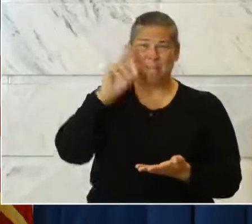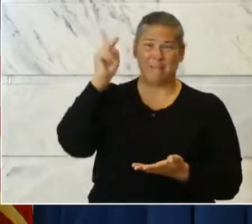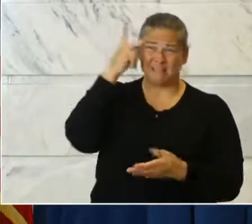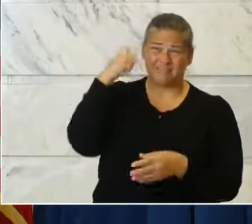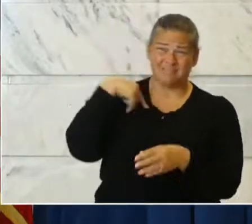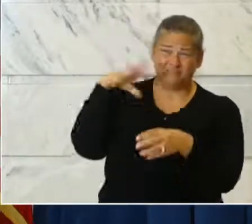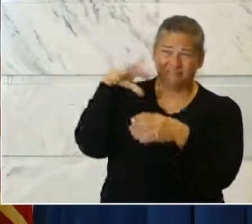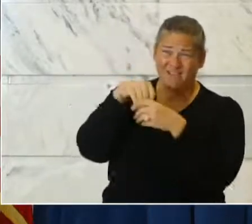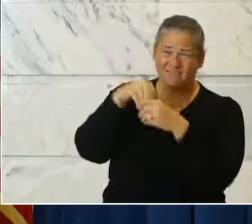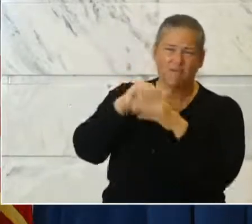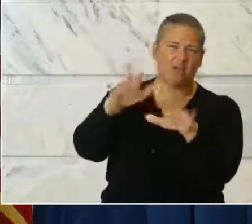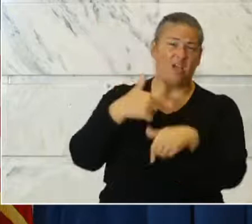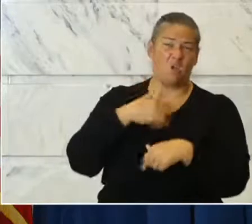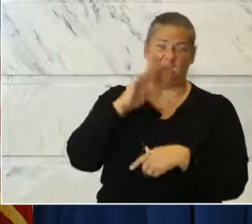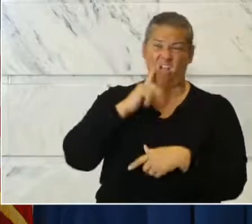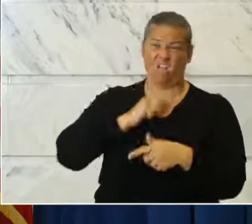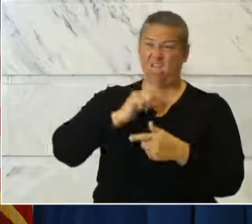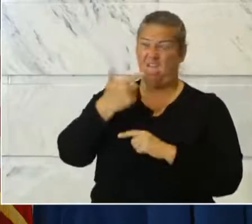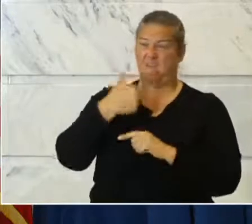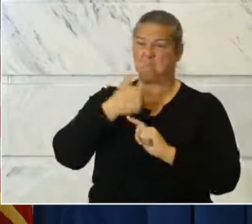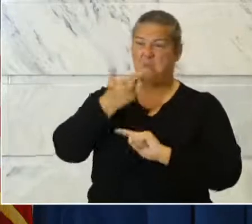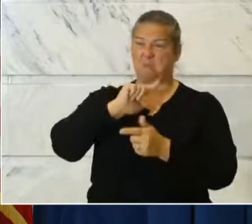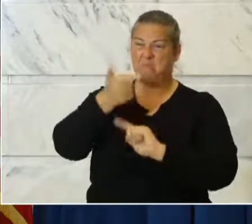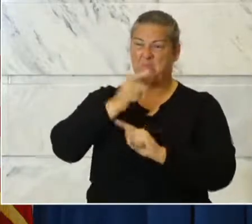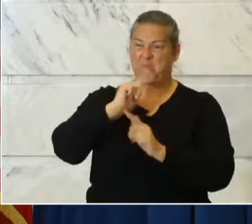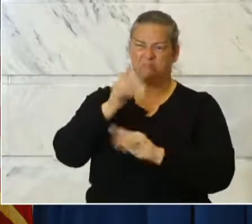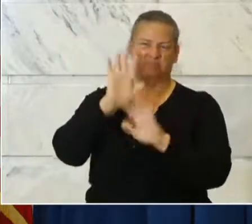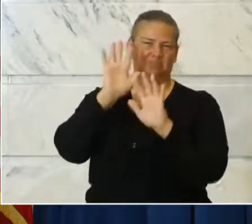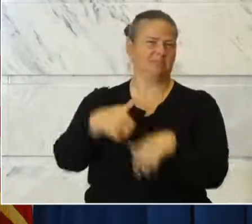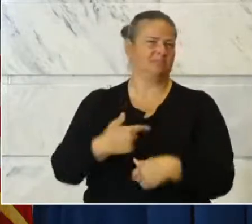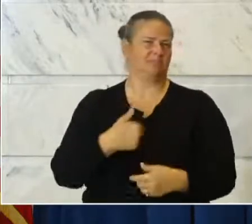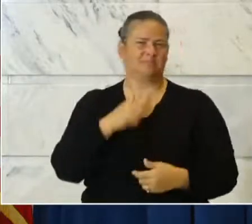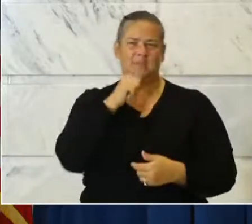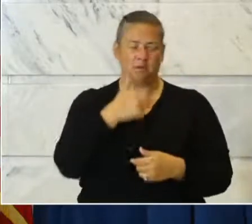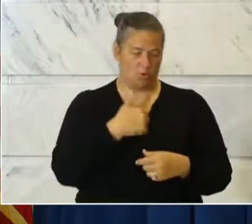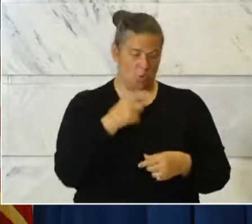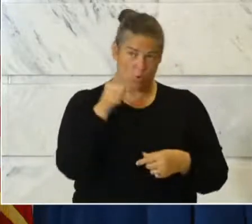forth with any of them. I'm just going to do the right thing. They've got the choice